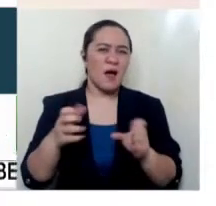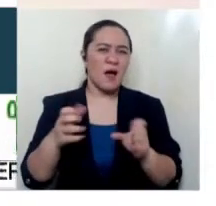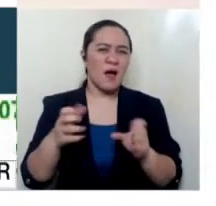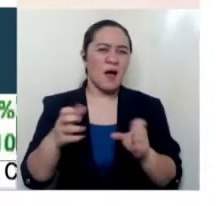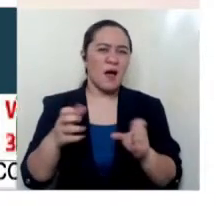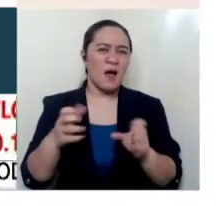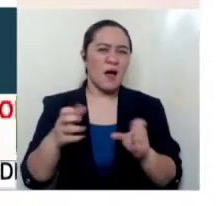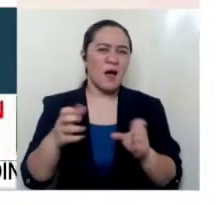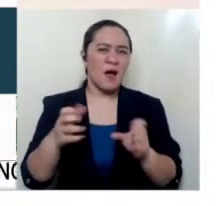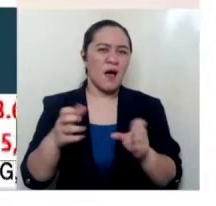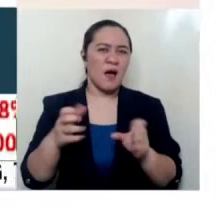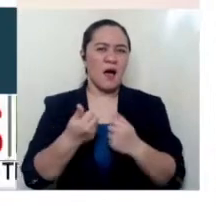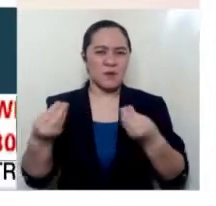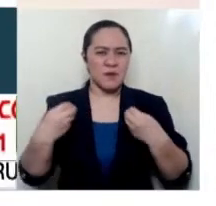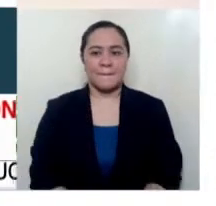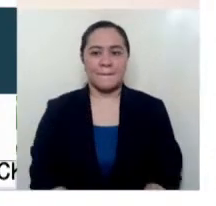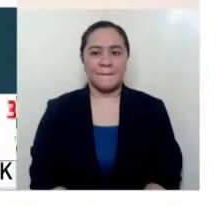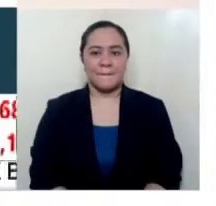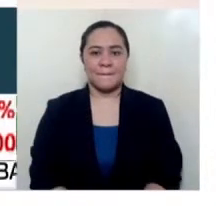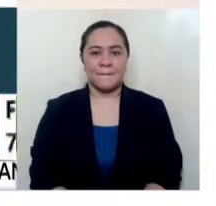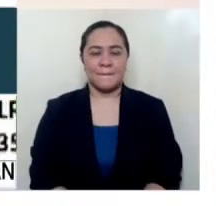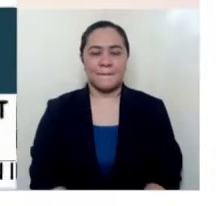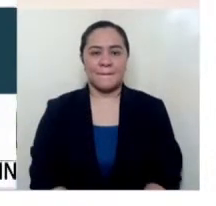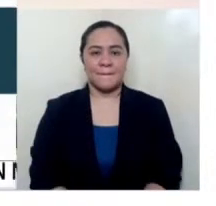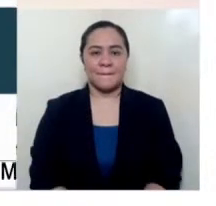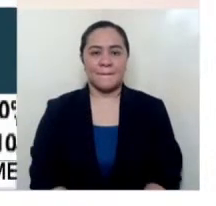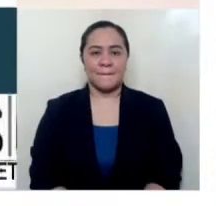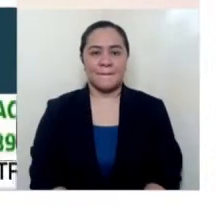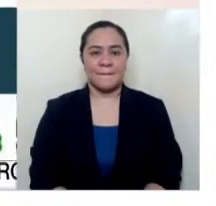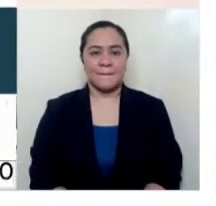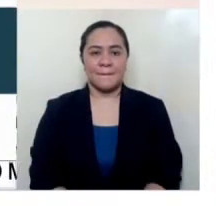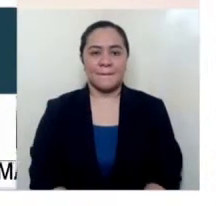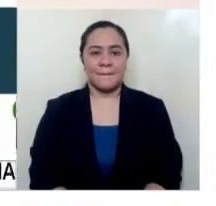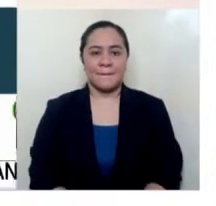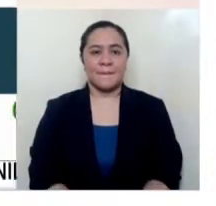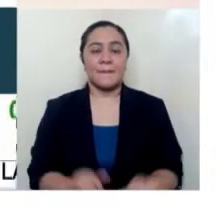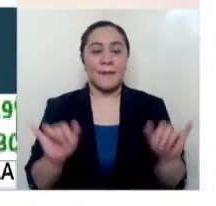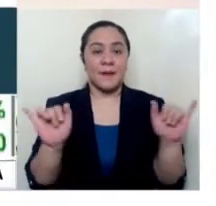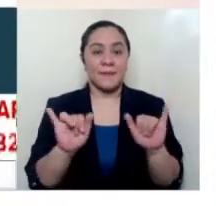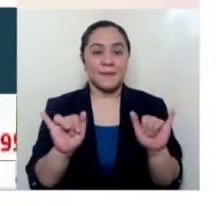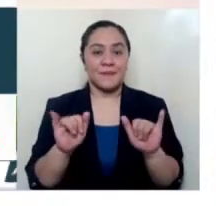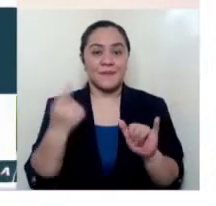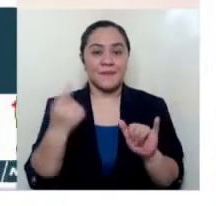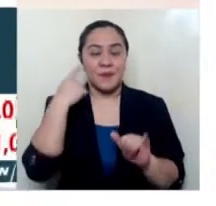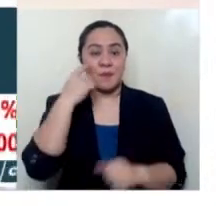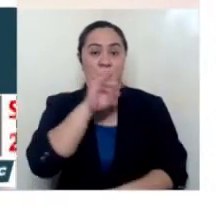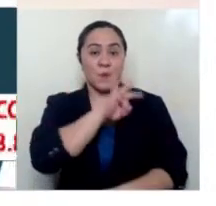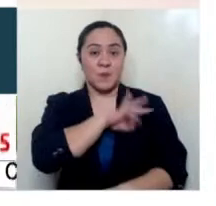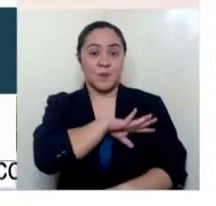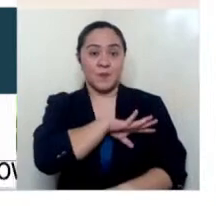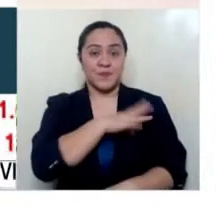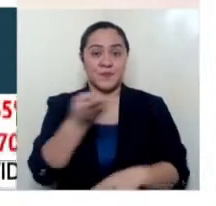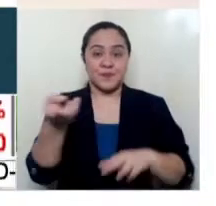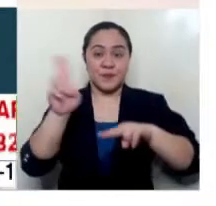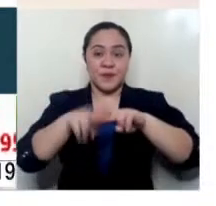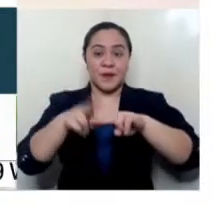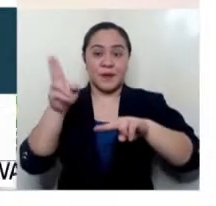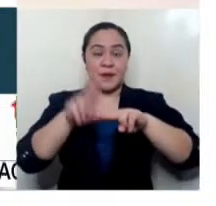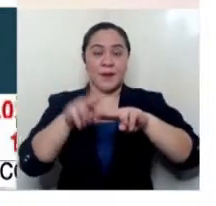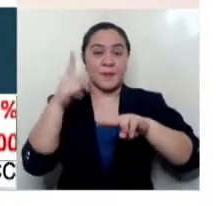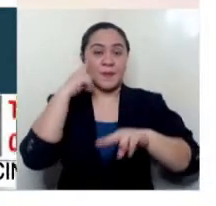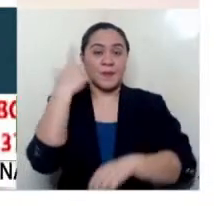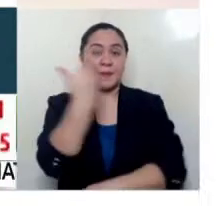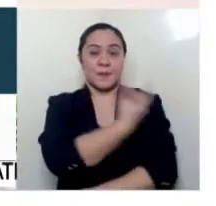so that actually served as an incentive, no, for people to get